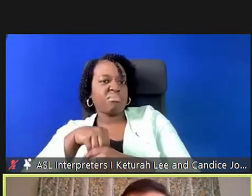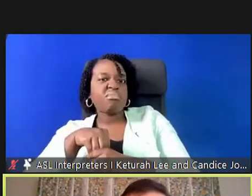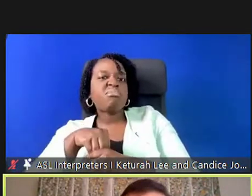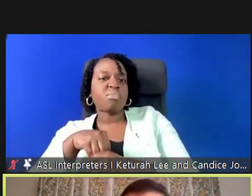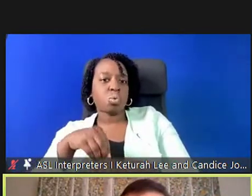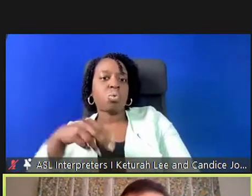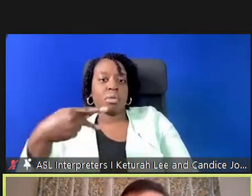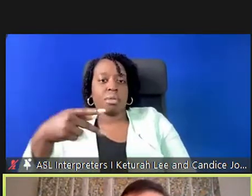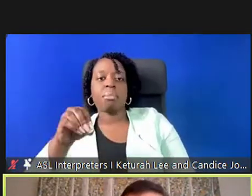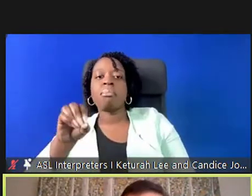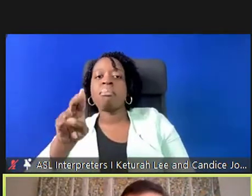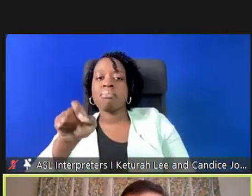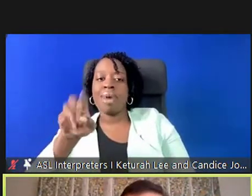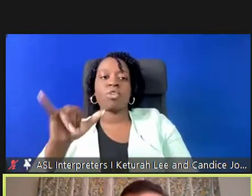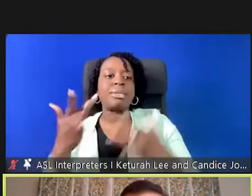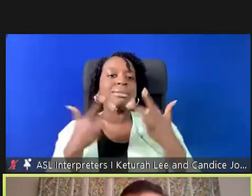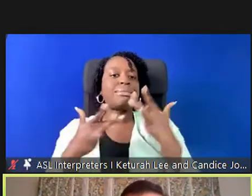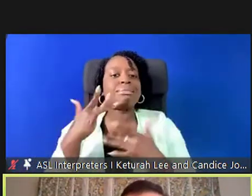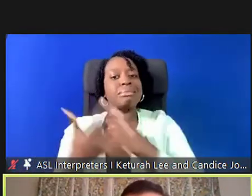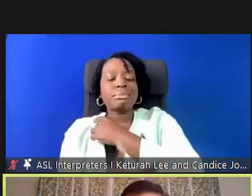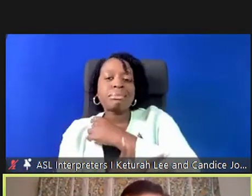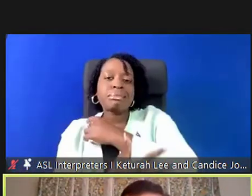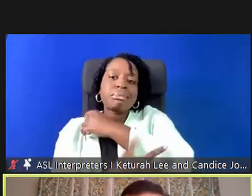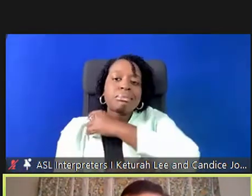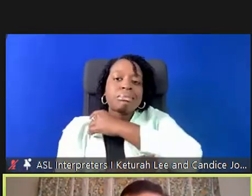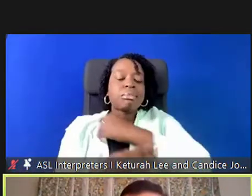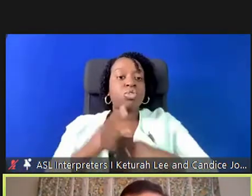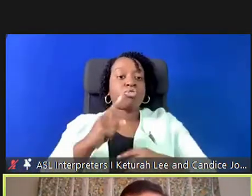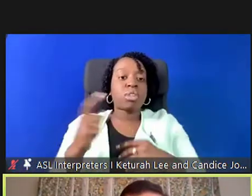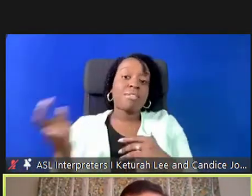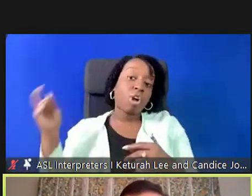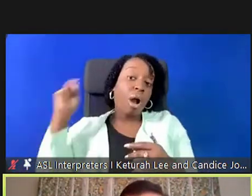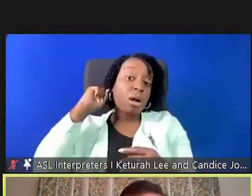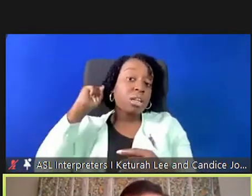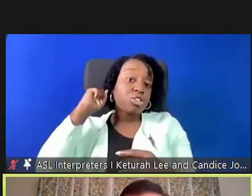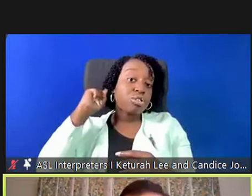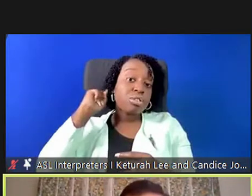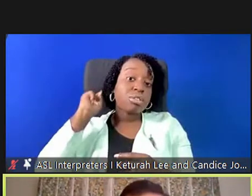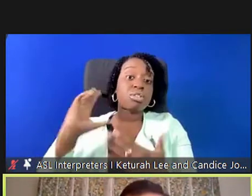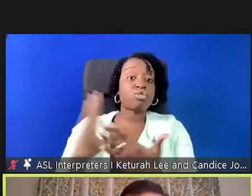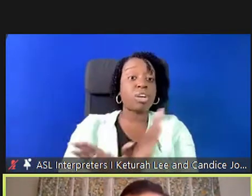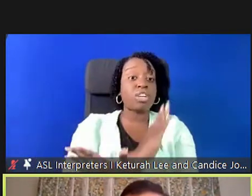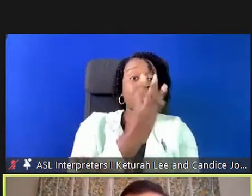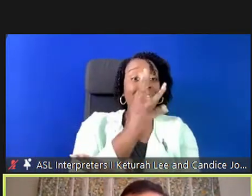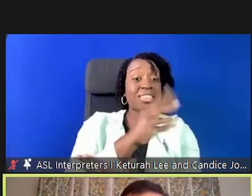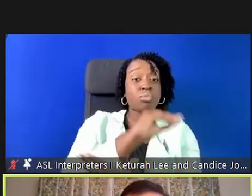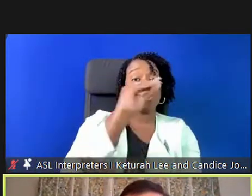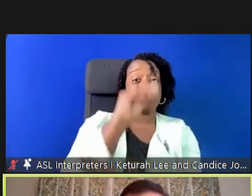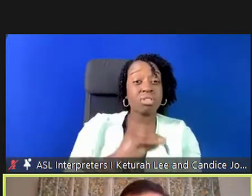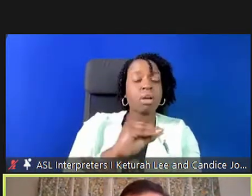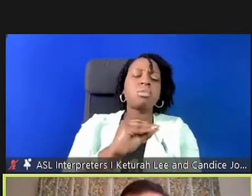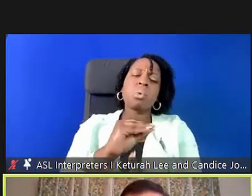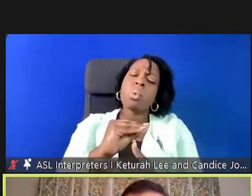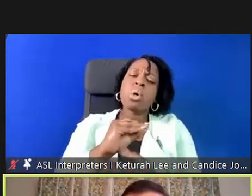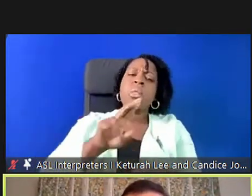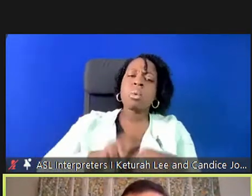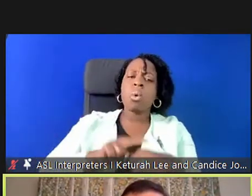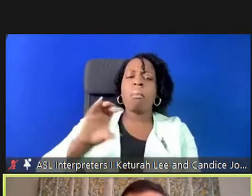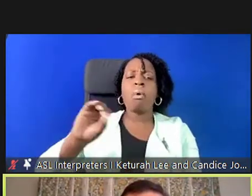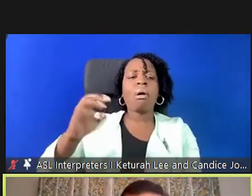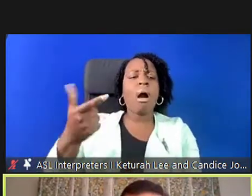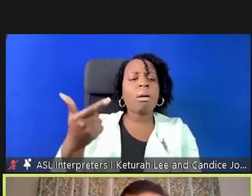Medical conditions and symptoms that emerged were cognition, ranging from 16% for those with normal cognition